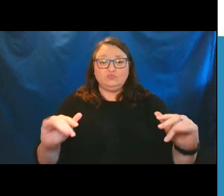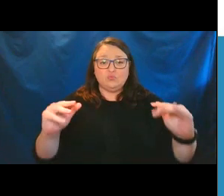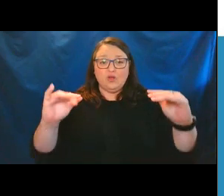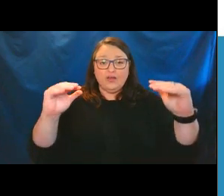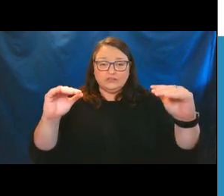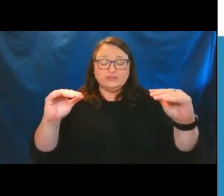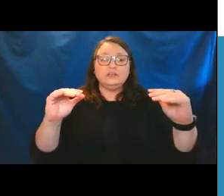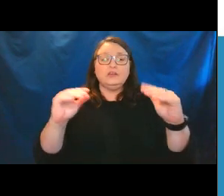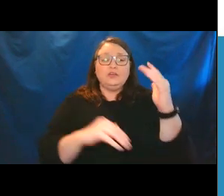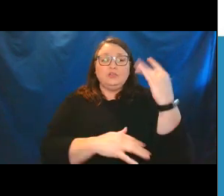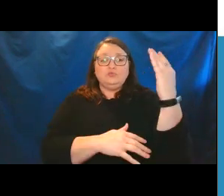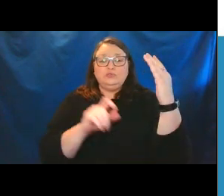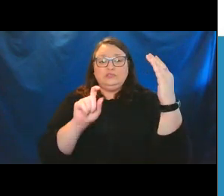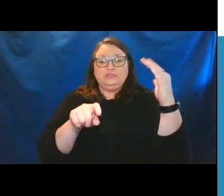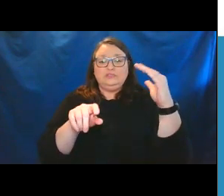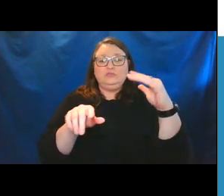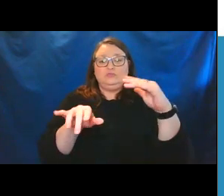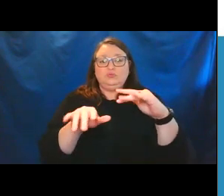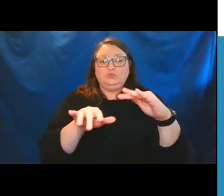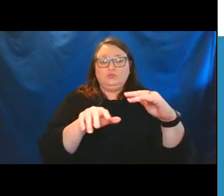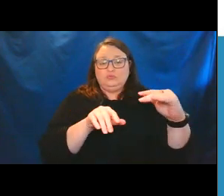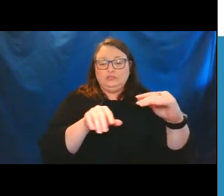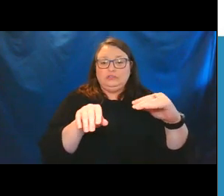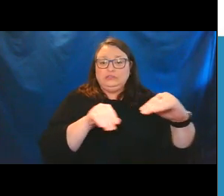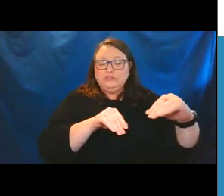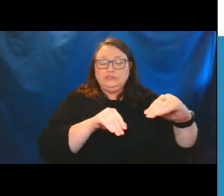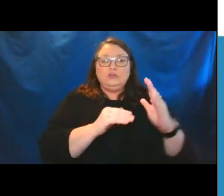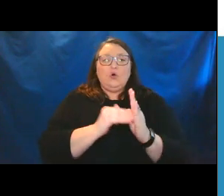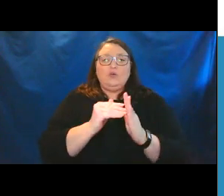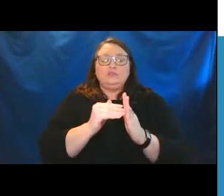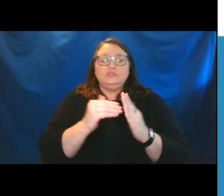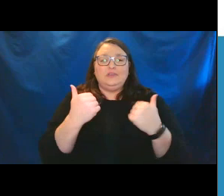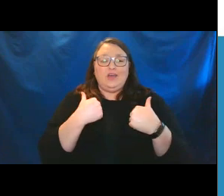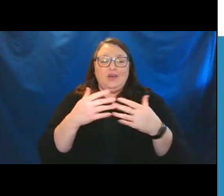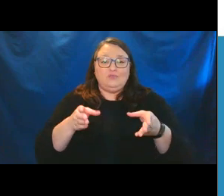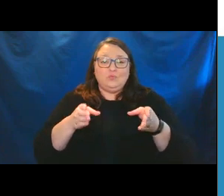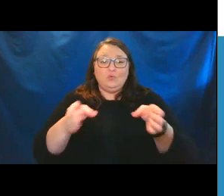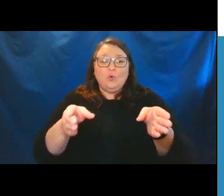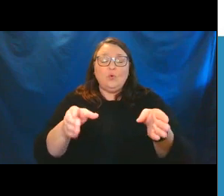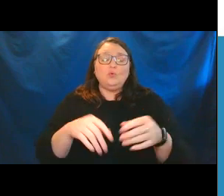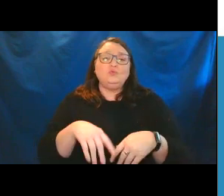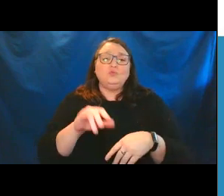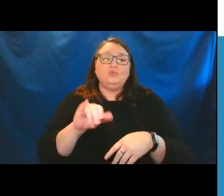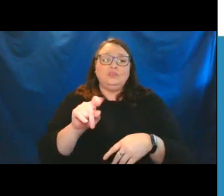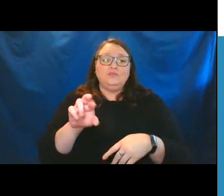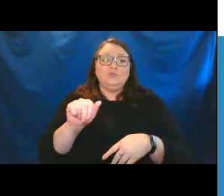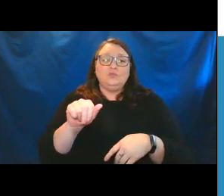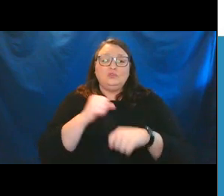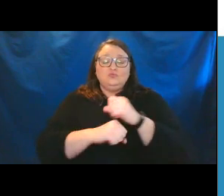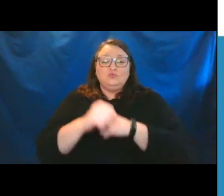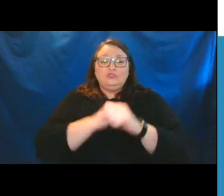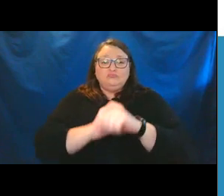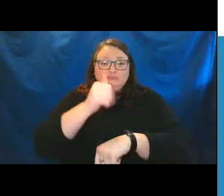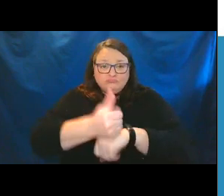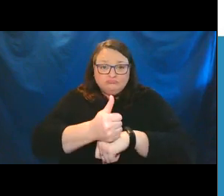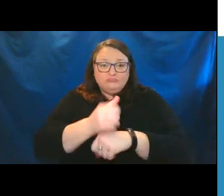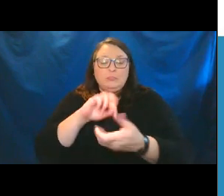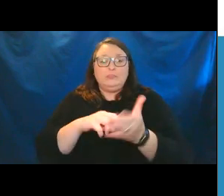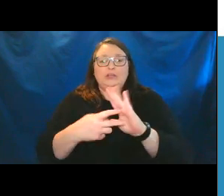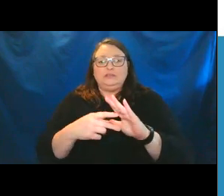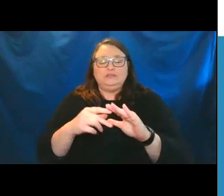retreat, and oftentimes there are roads or infrastructure already in place, so they don't have the space